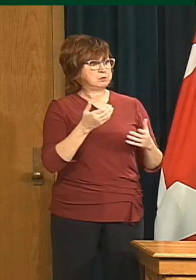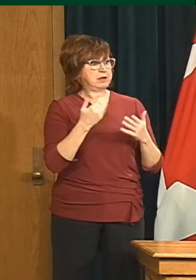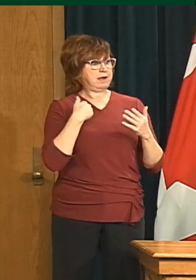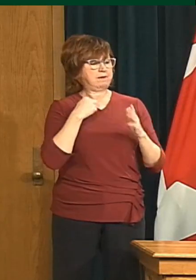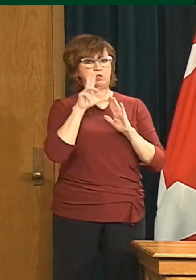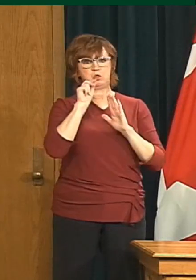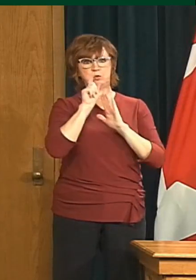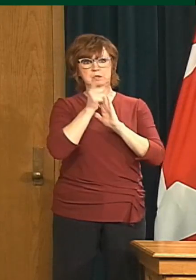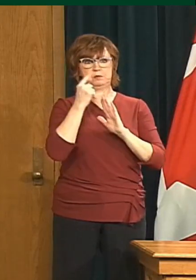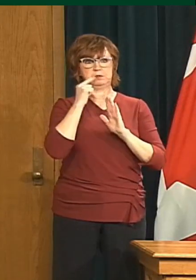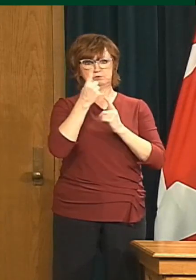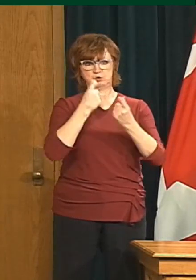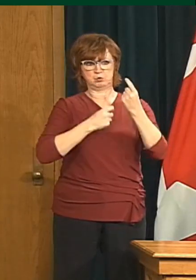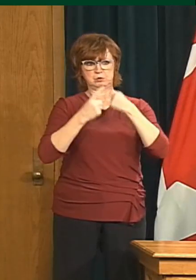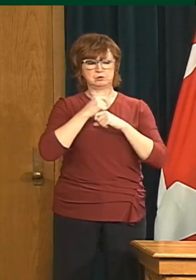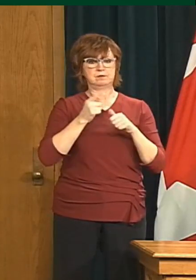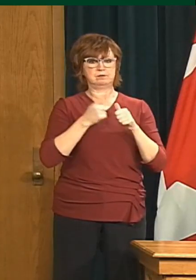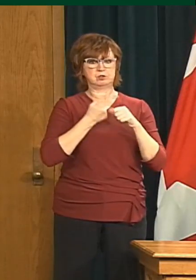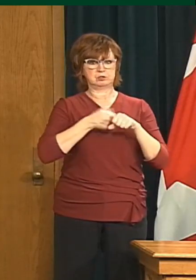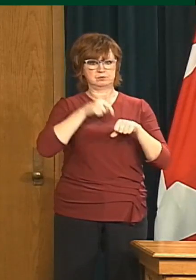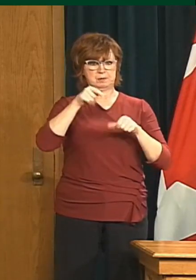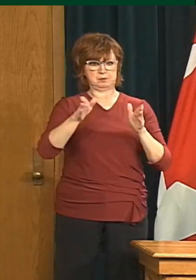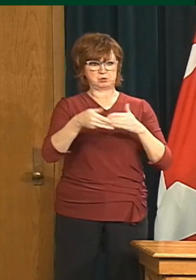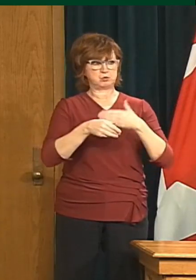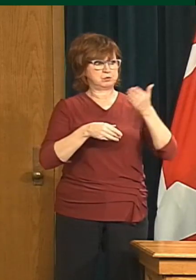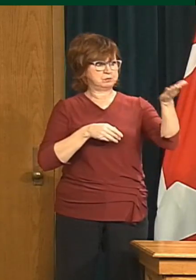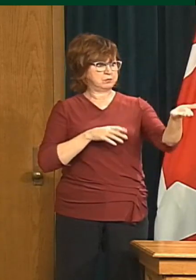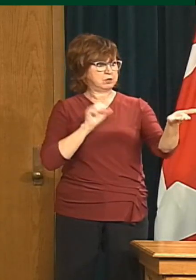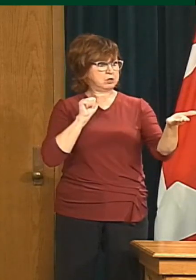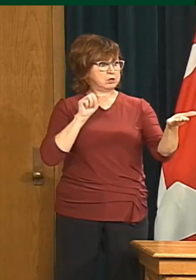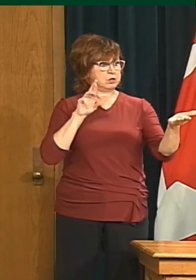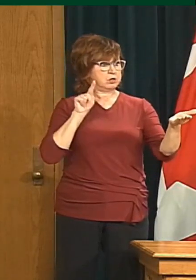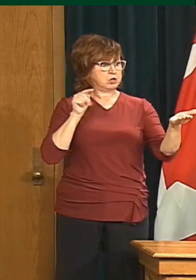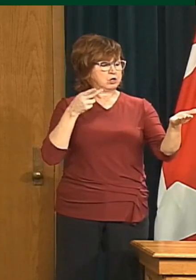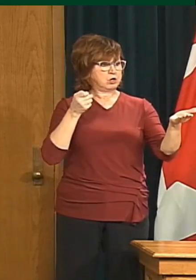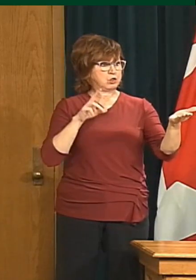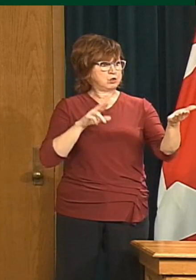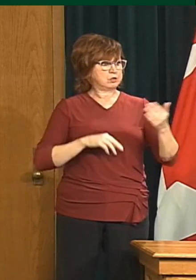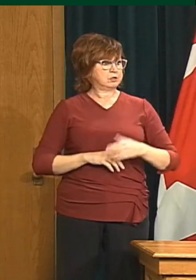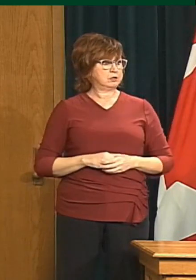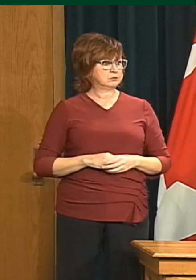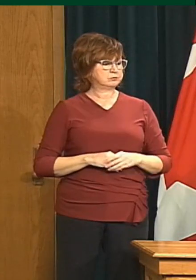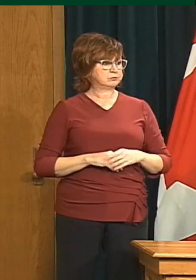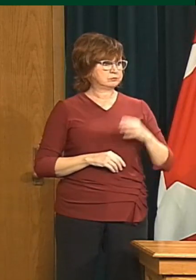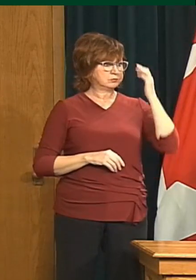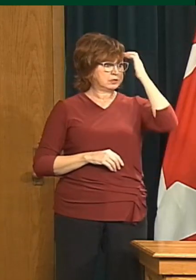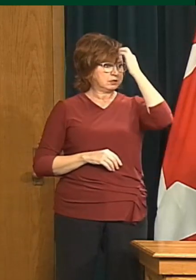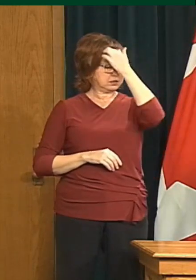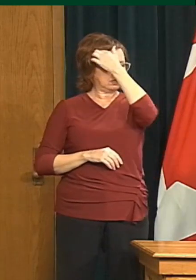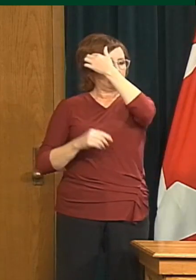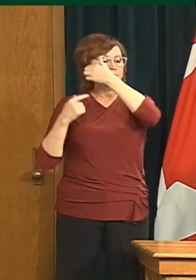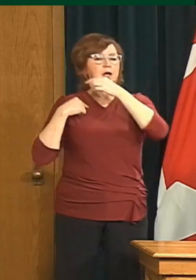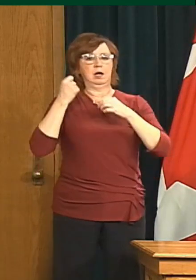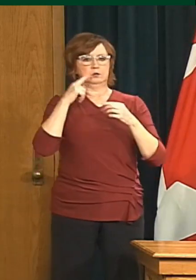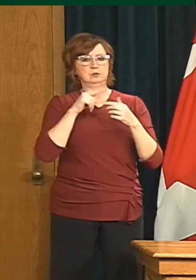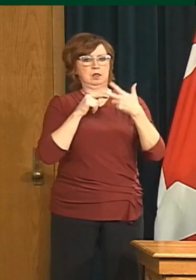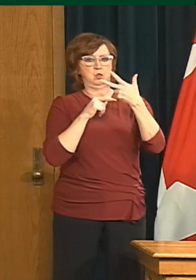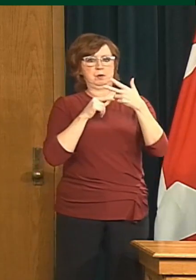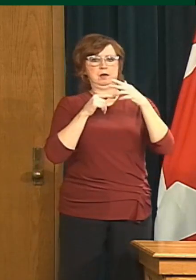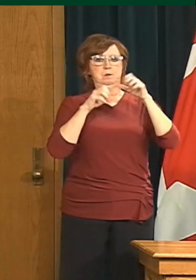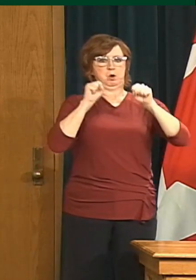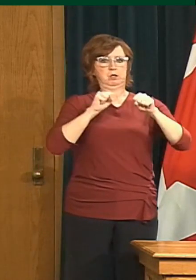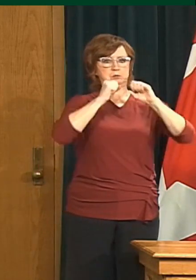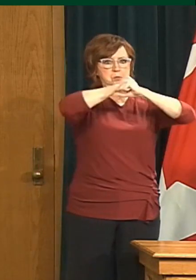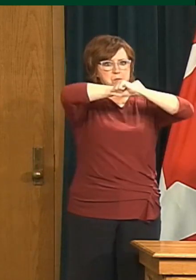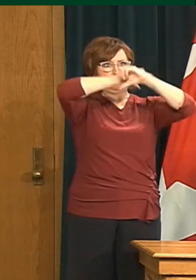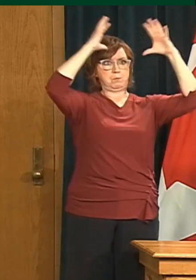Arthur? My first question is about these, I know there are forecasts, there are projections. I want to ask,